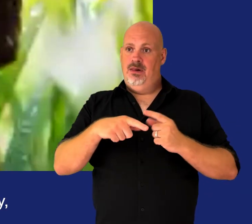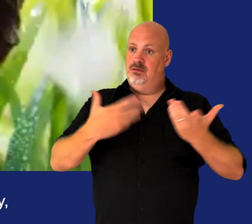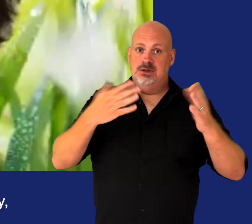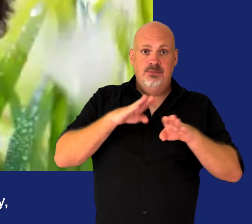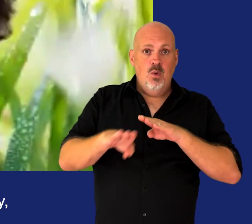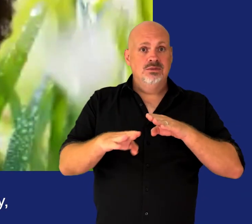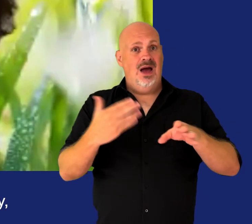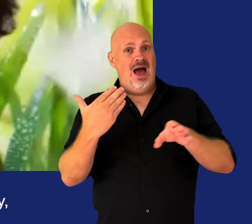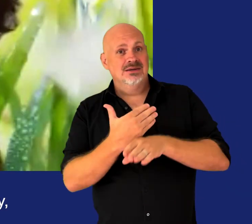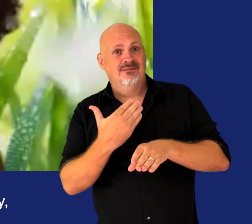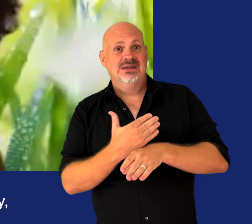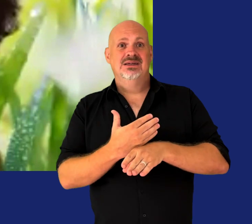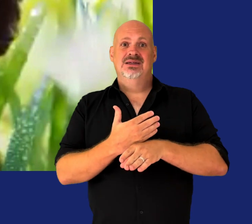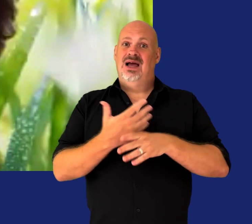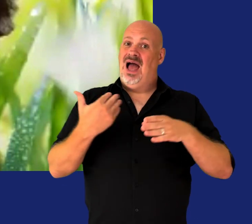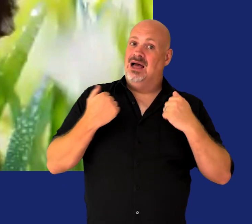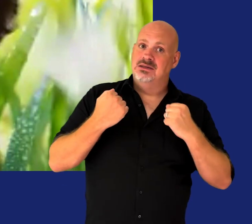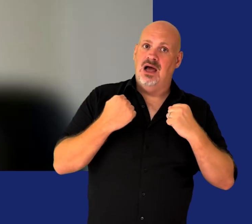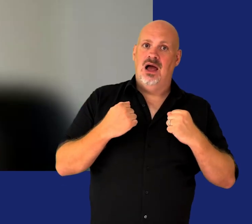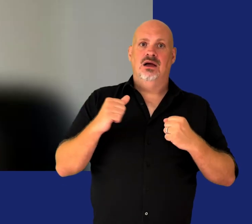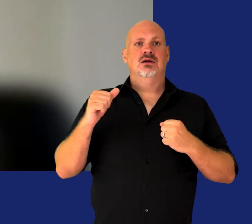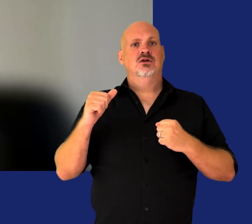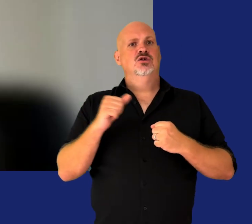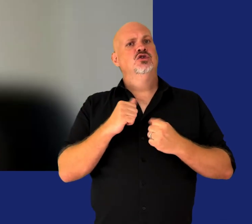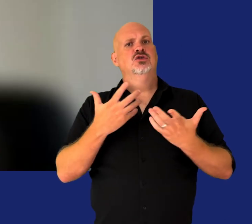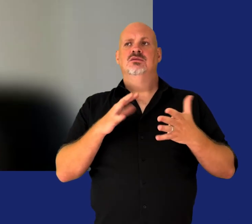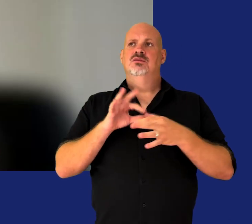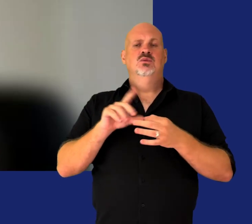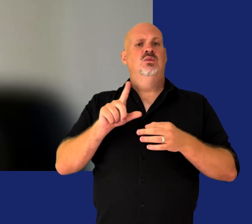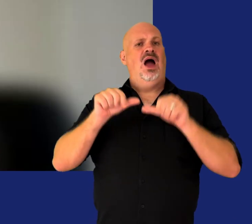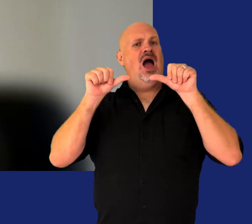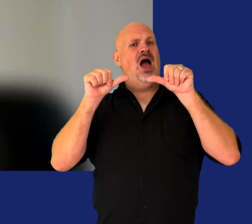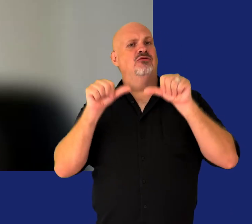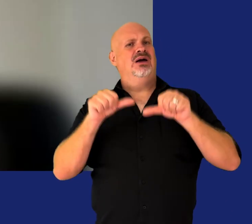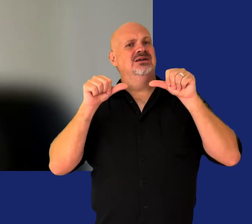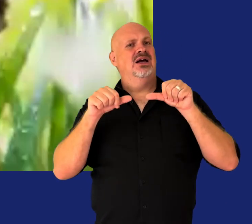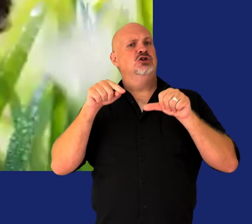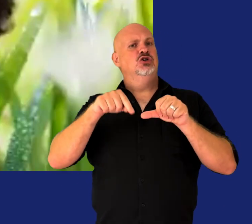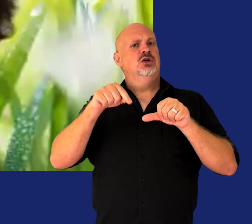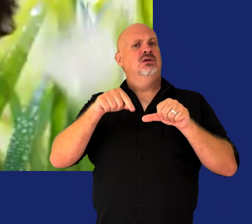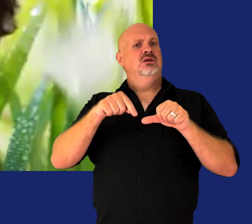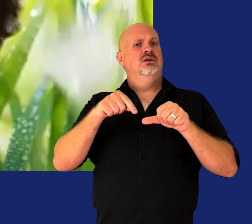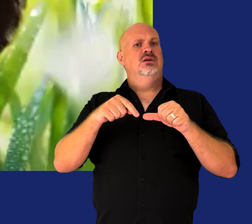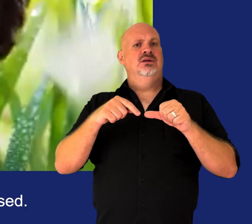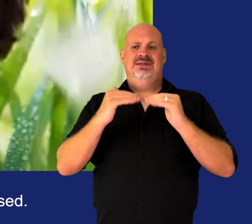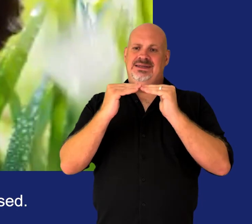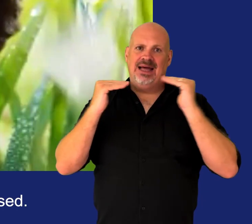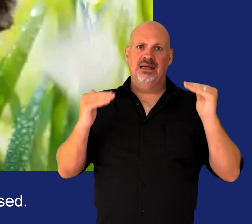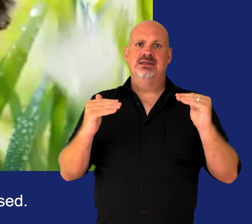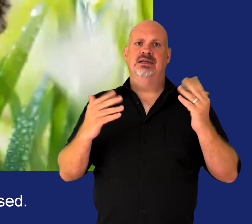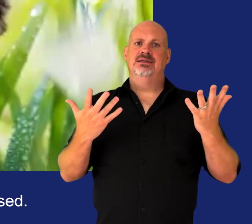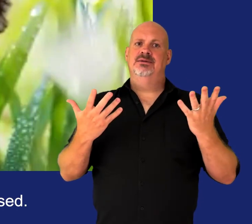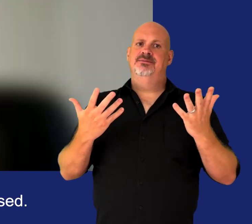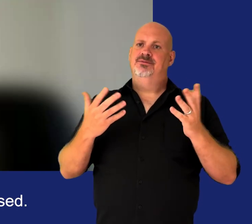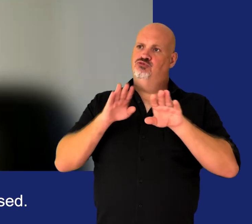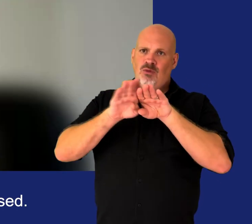any sport or activity, exercise, should be part of some sort of accreditation, trained to the